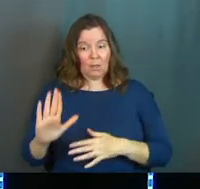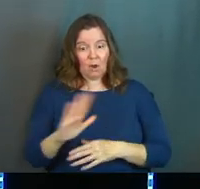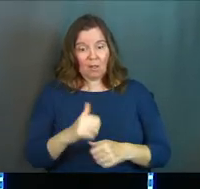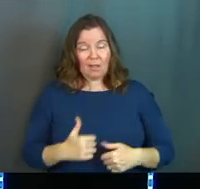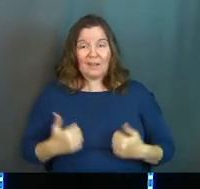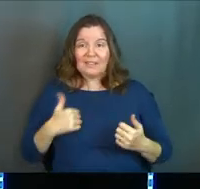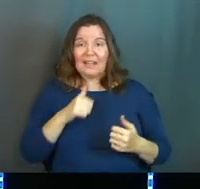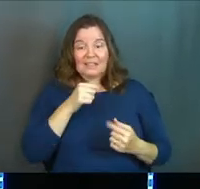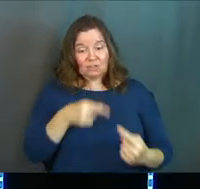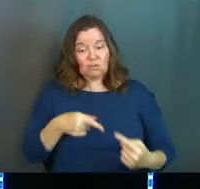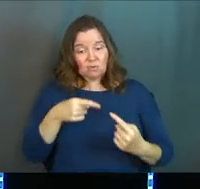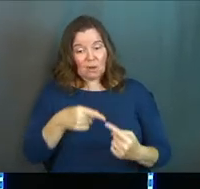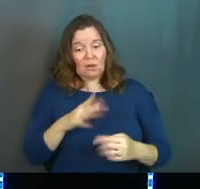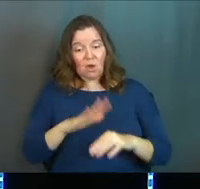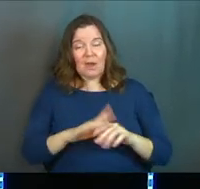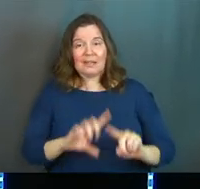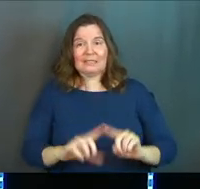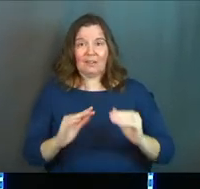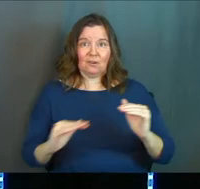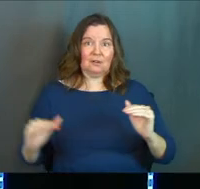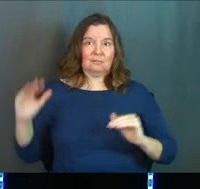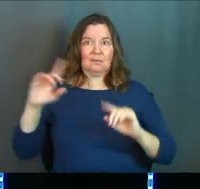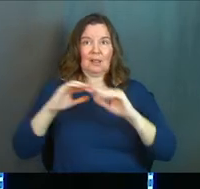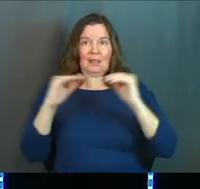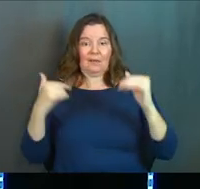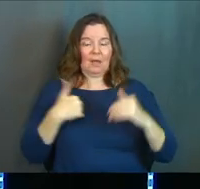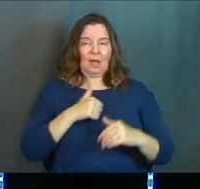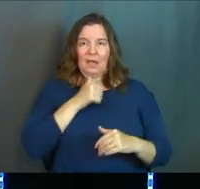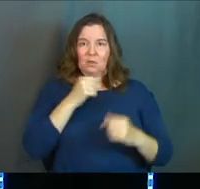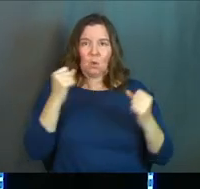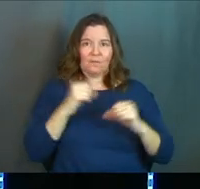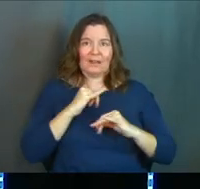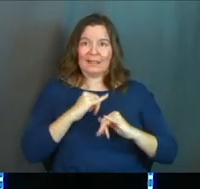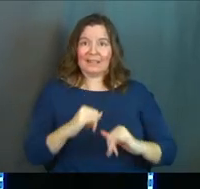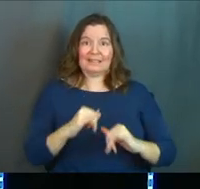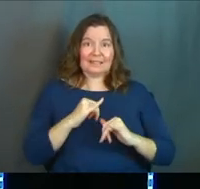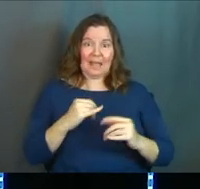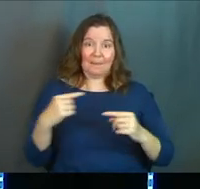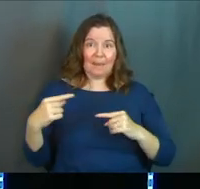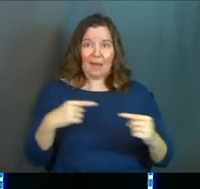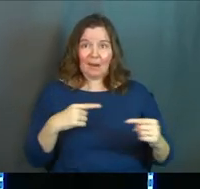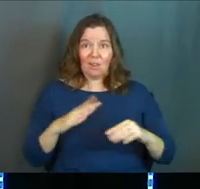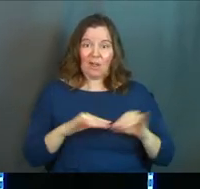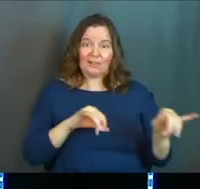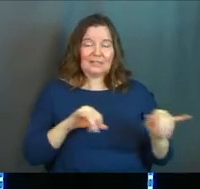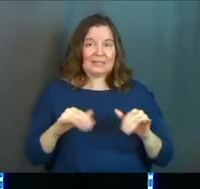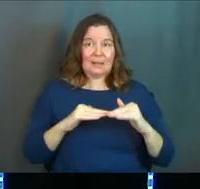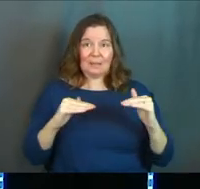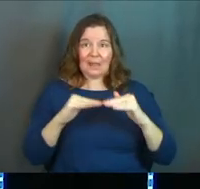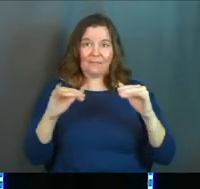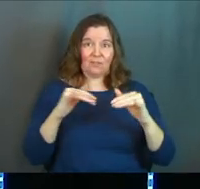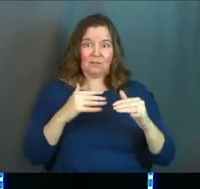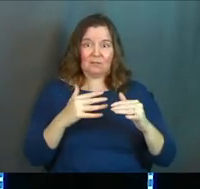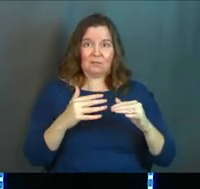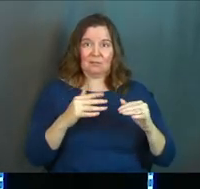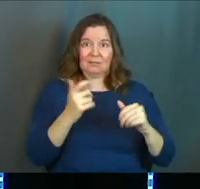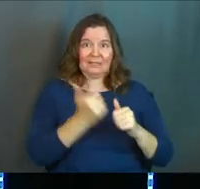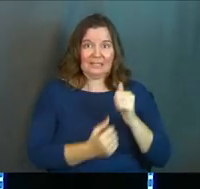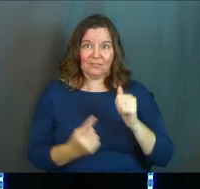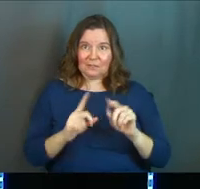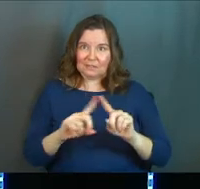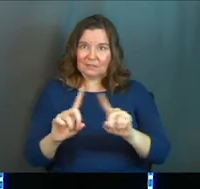their life. And it is a struggle on a different level. And we do not fight the same battles on the same level playing